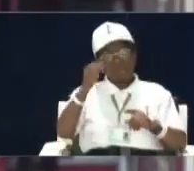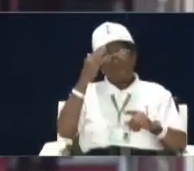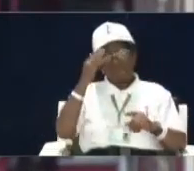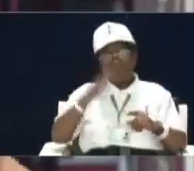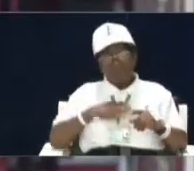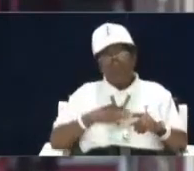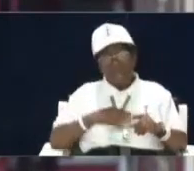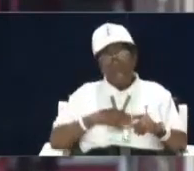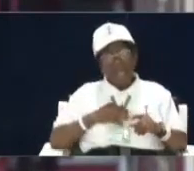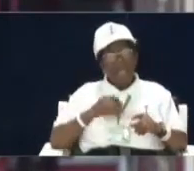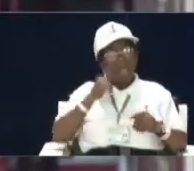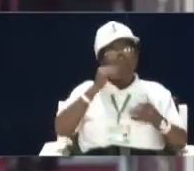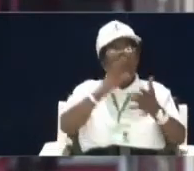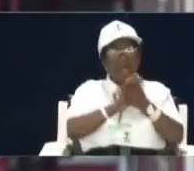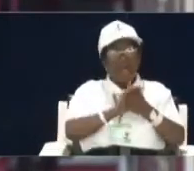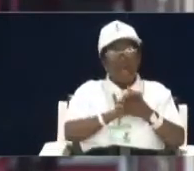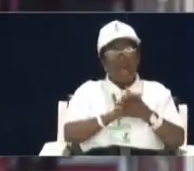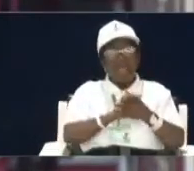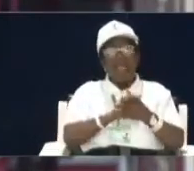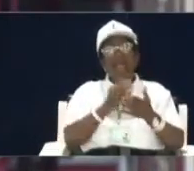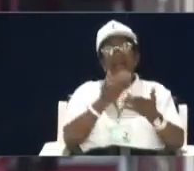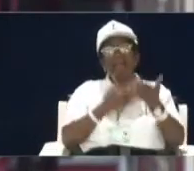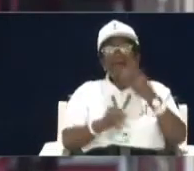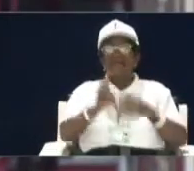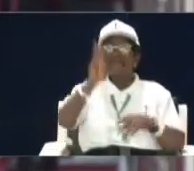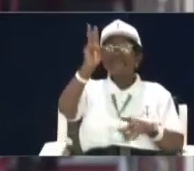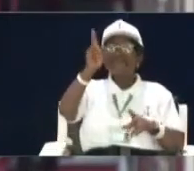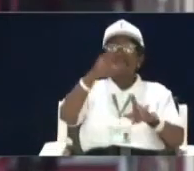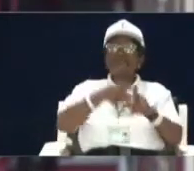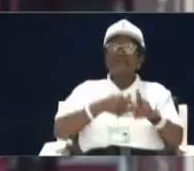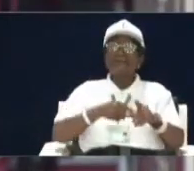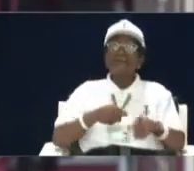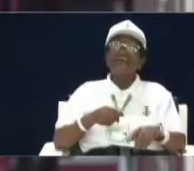delivered safely 6 months ago. Oh.